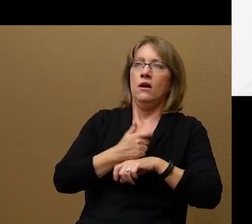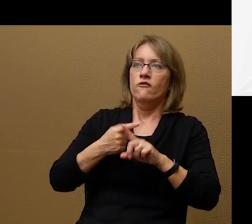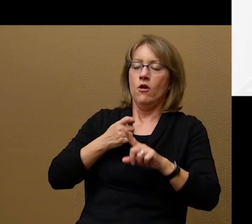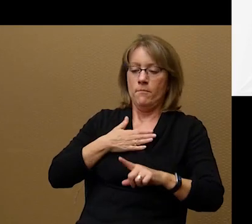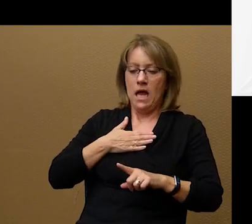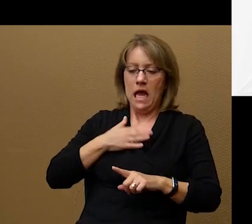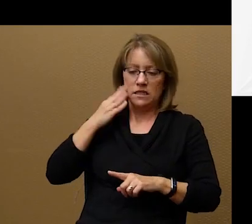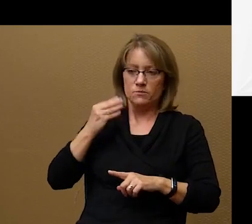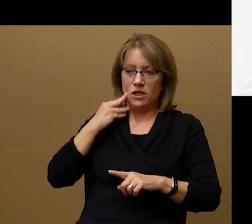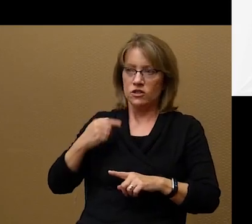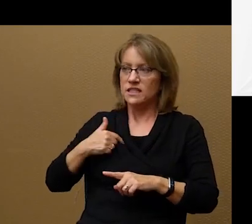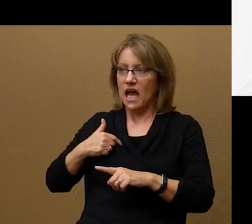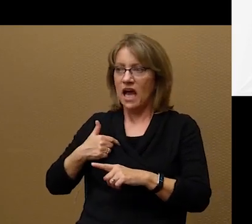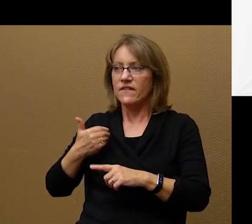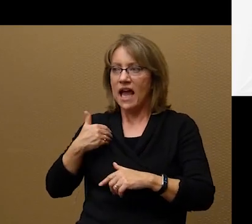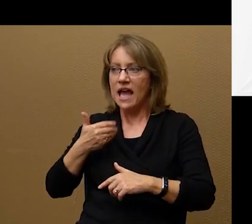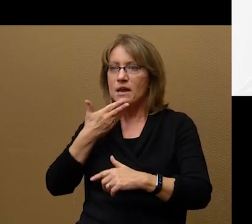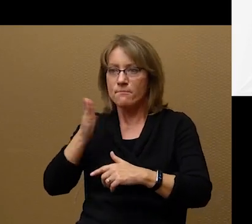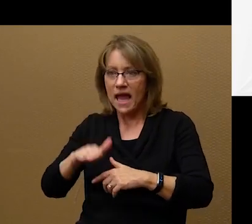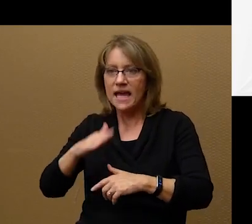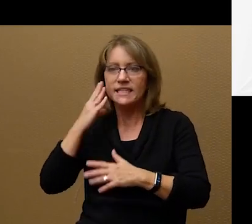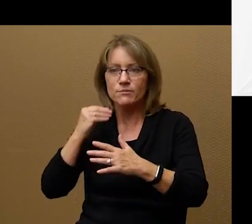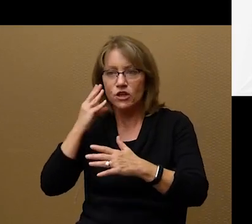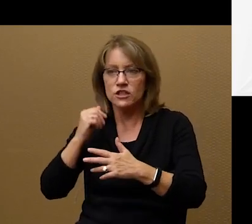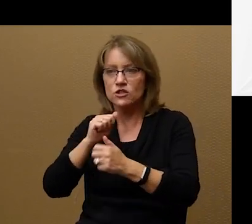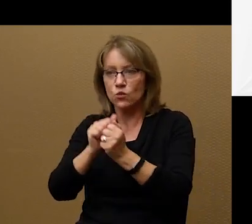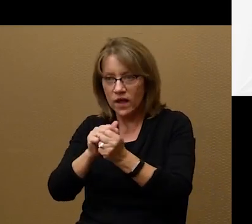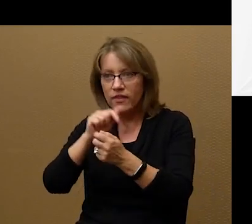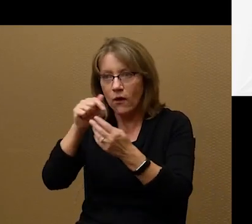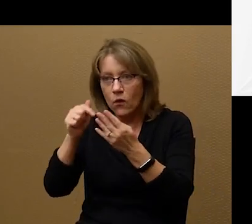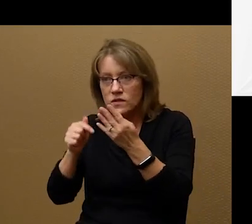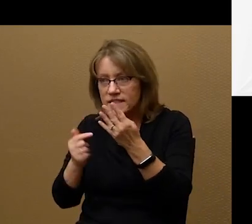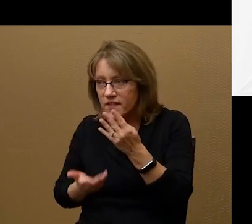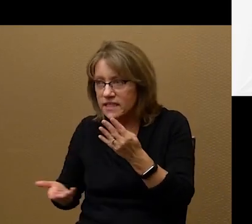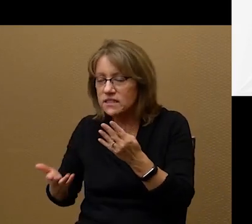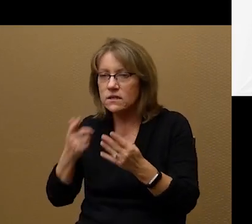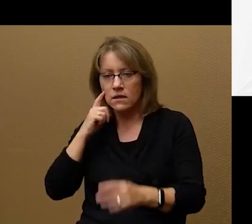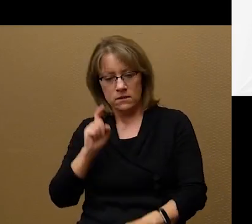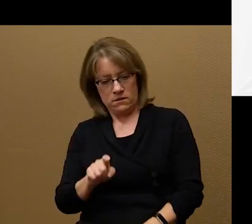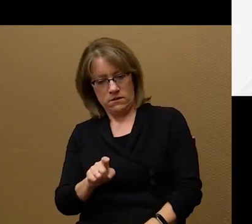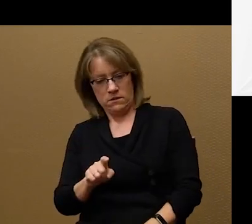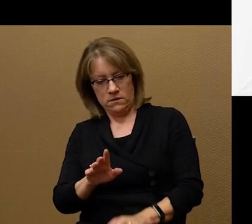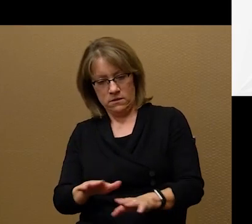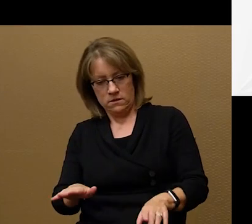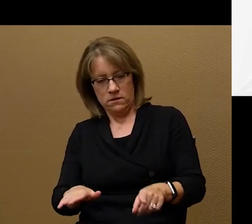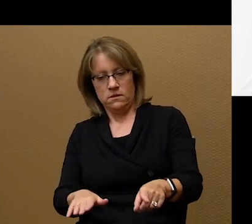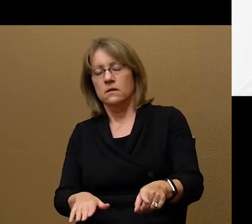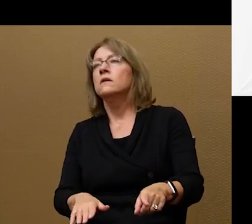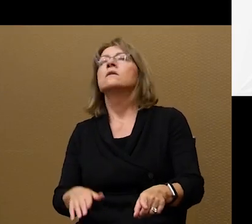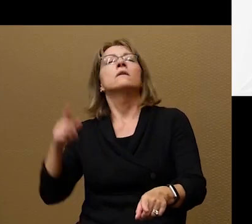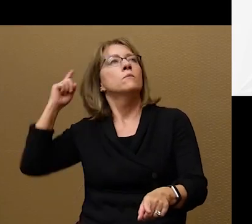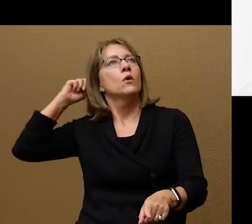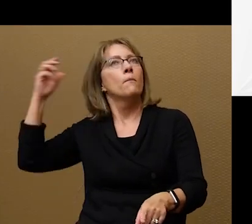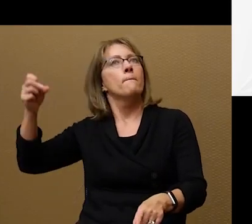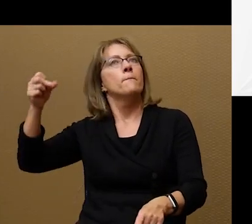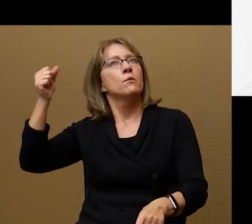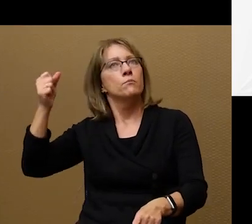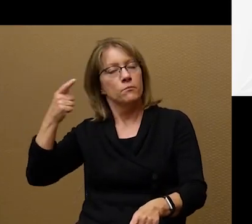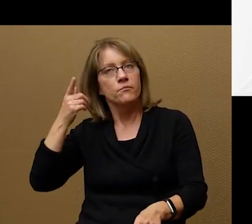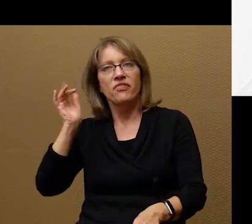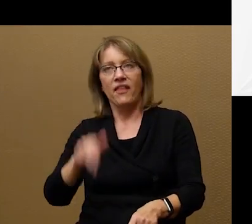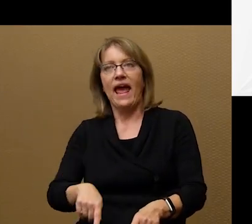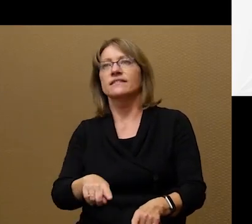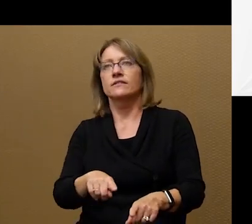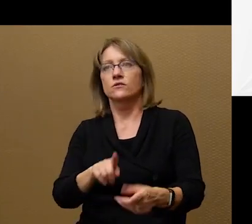bad experiences with these certain situations, when we see a future situation, our brain automatically goes back to